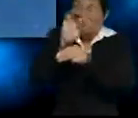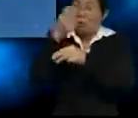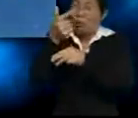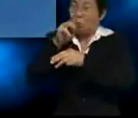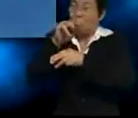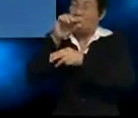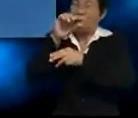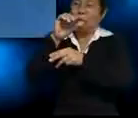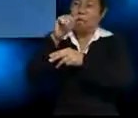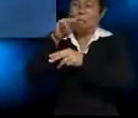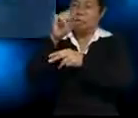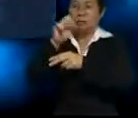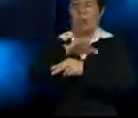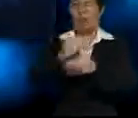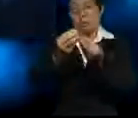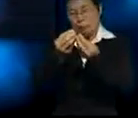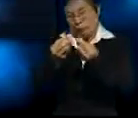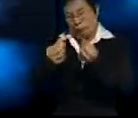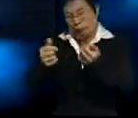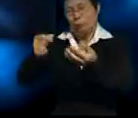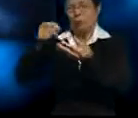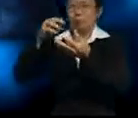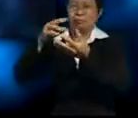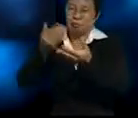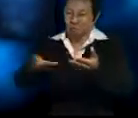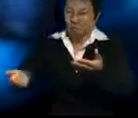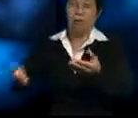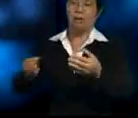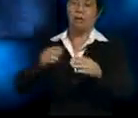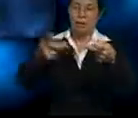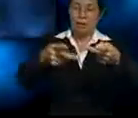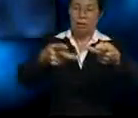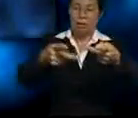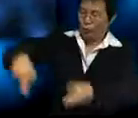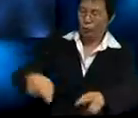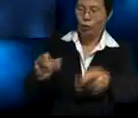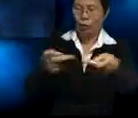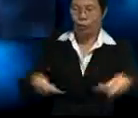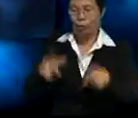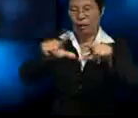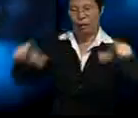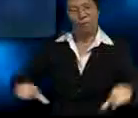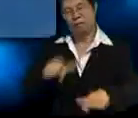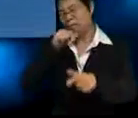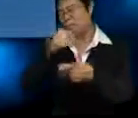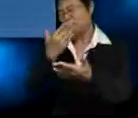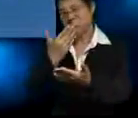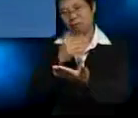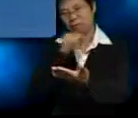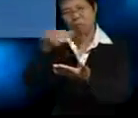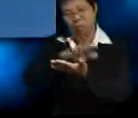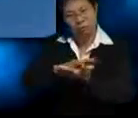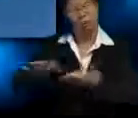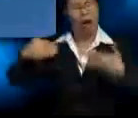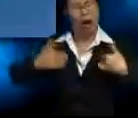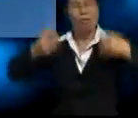and dissolved substances. River, pond, and lake are not clean. They